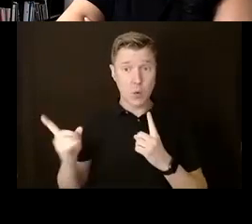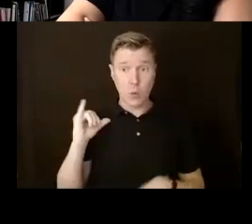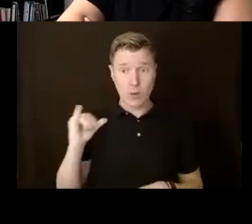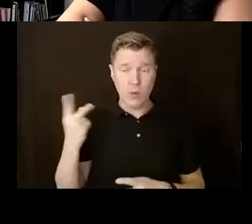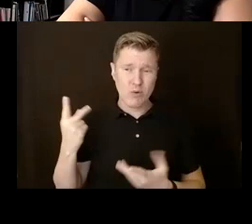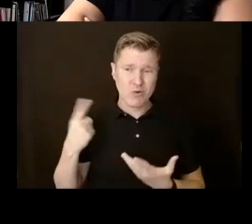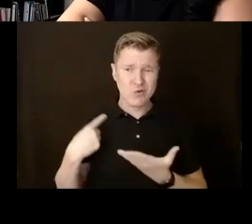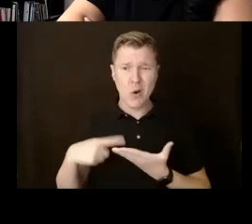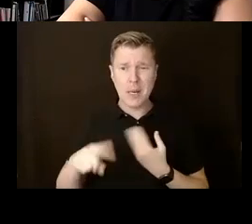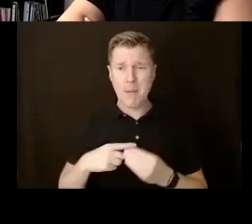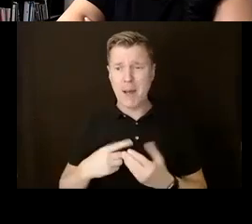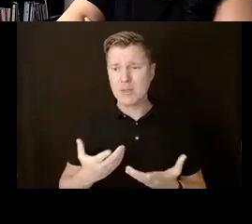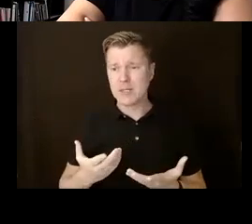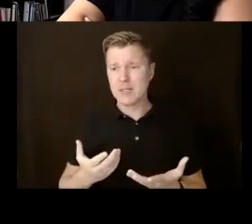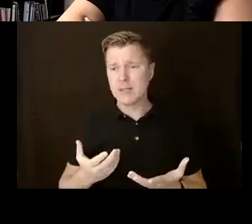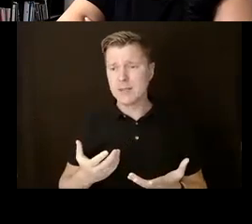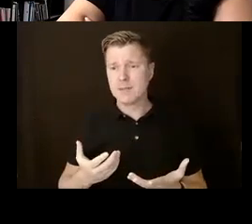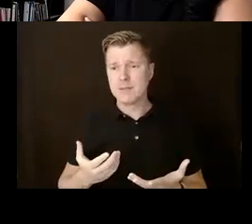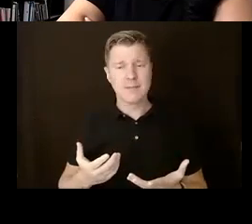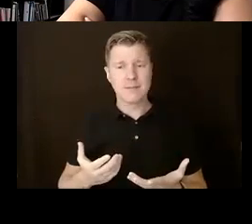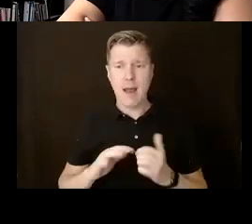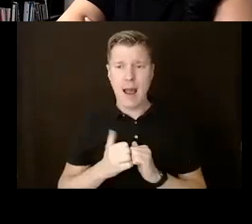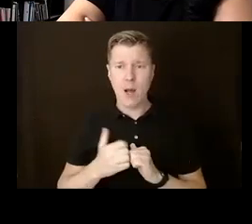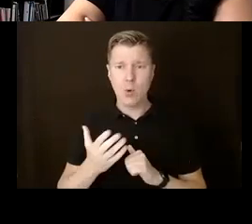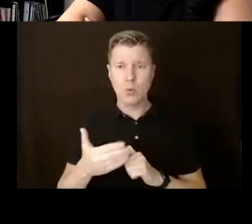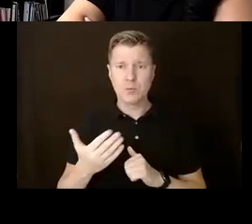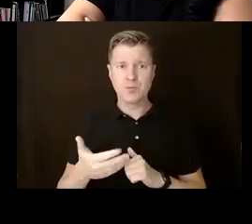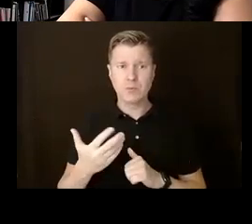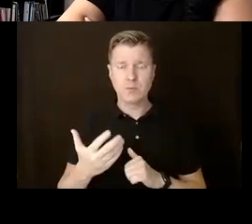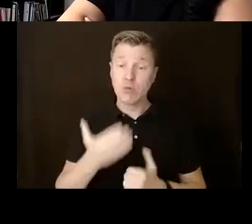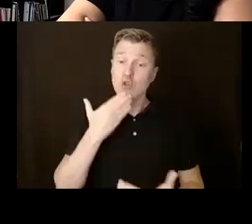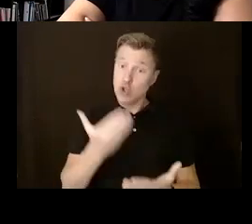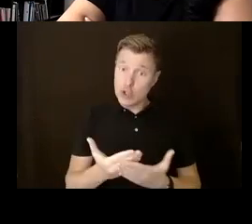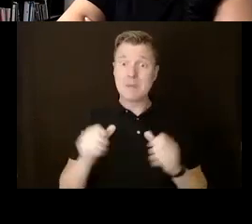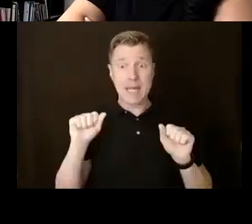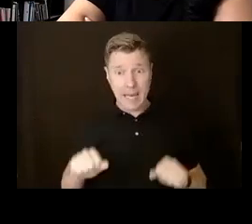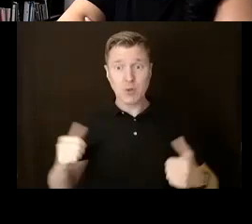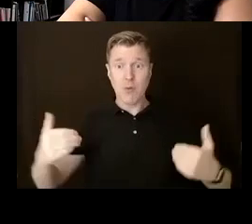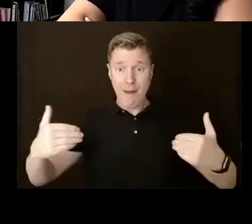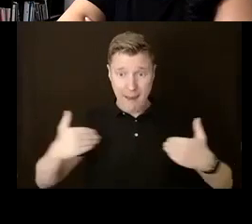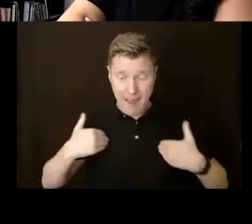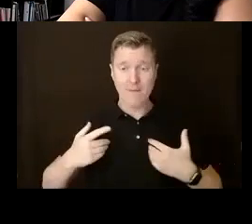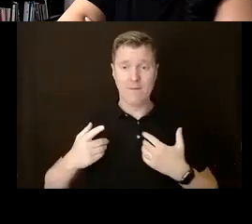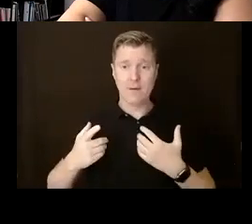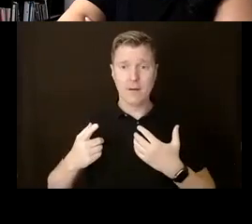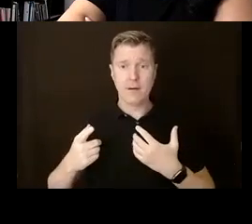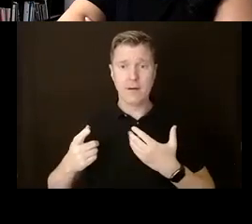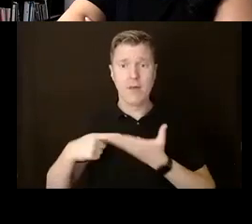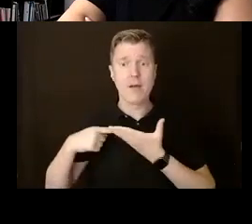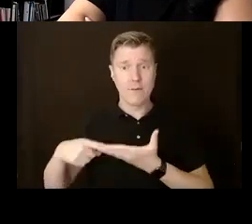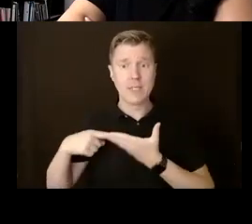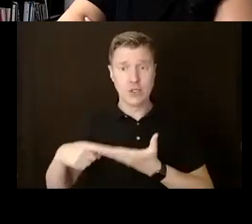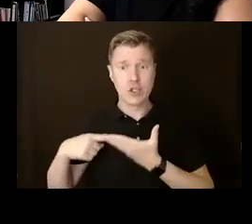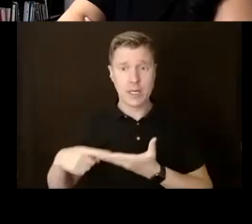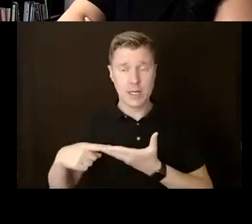about, how meaningful it was that we were able to have a conversation with like somebody who, was raised like more